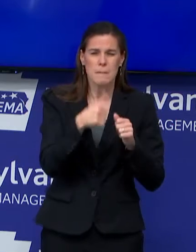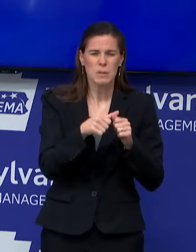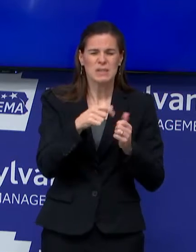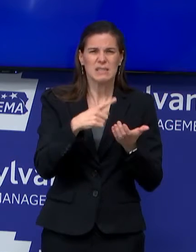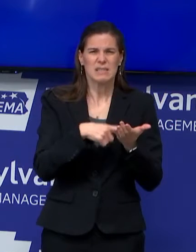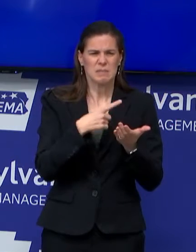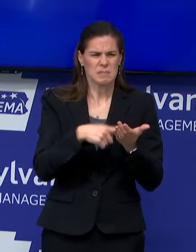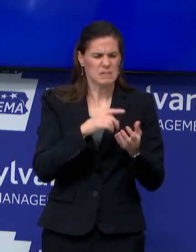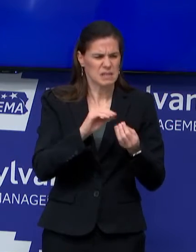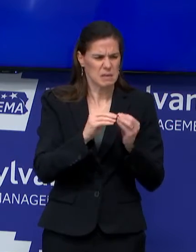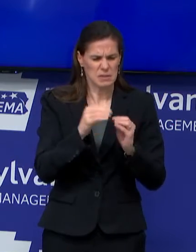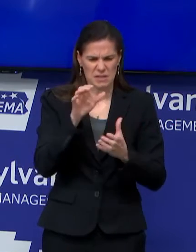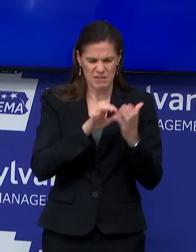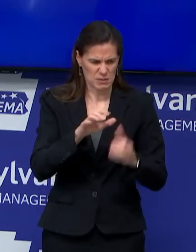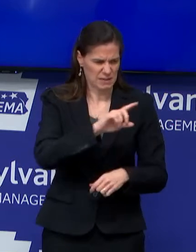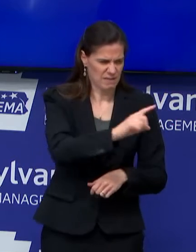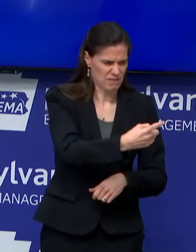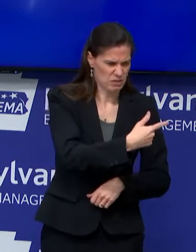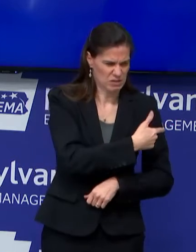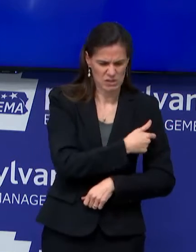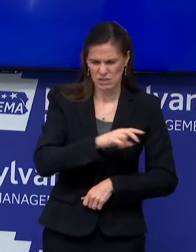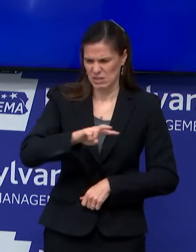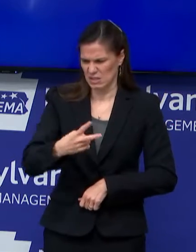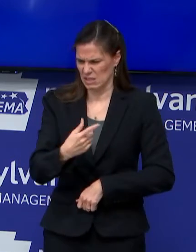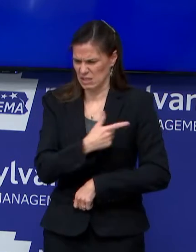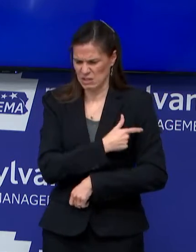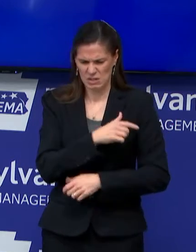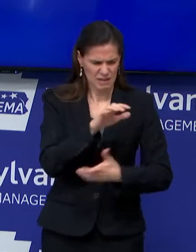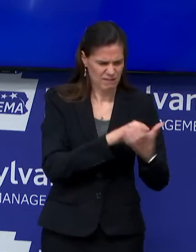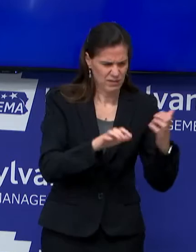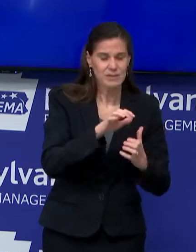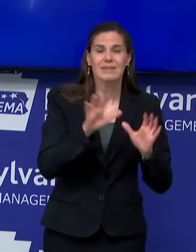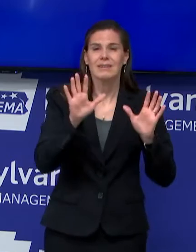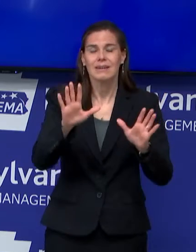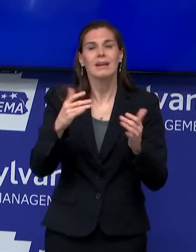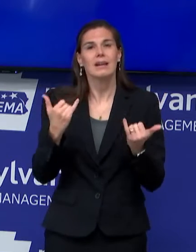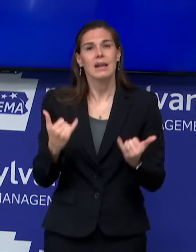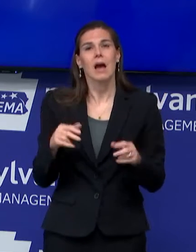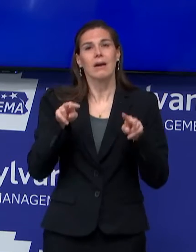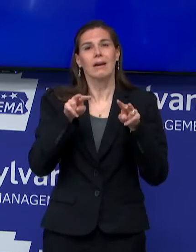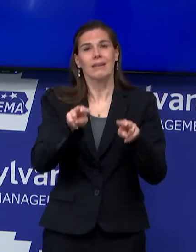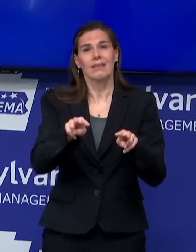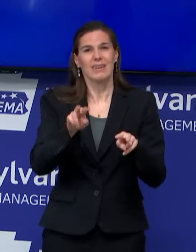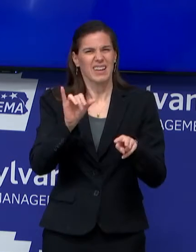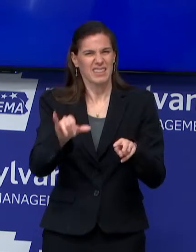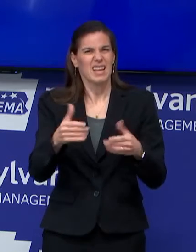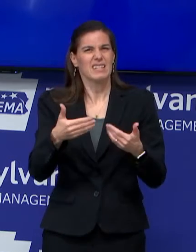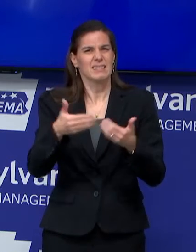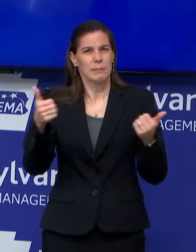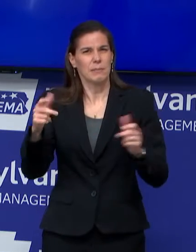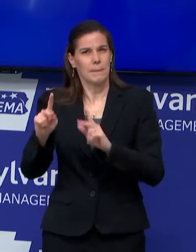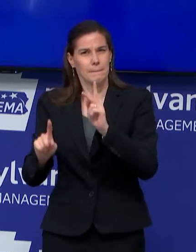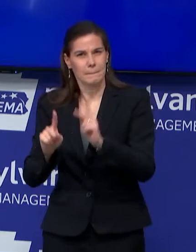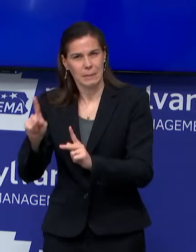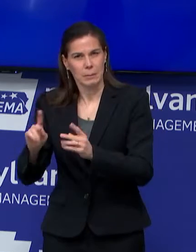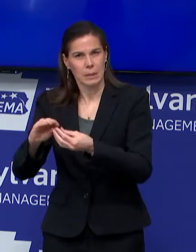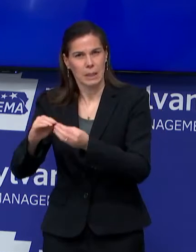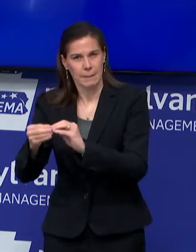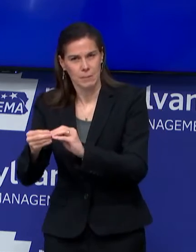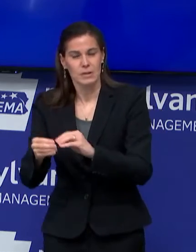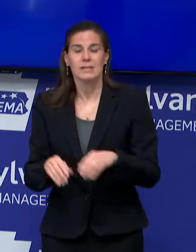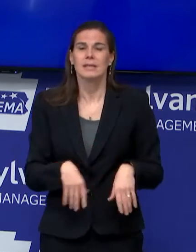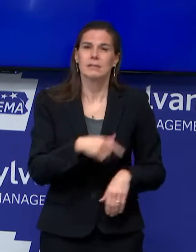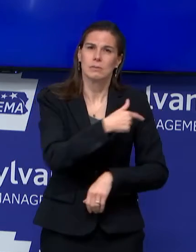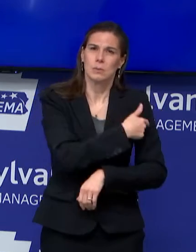confusing. The other enhancement made to the dashboard is that you can now sort demographic information of people vaccinated by